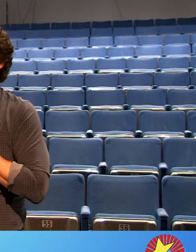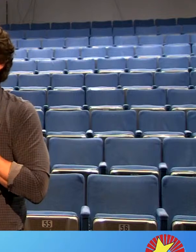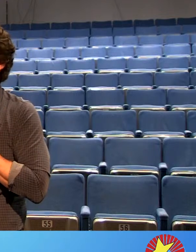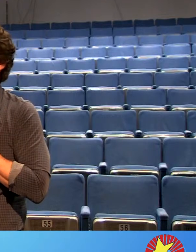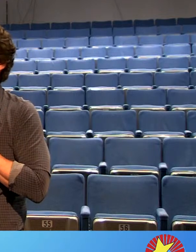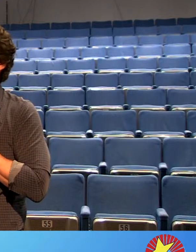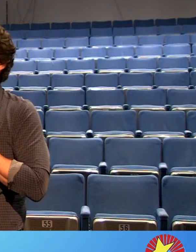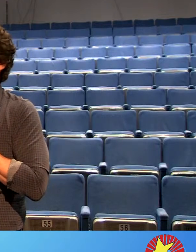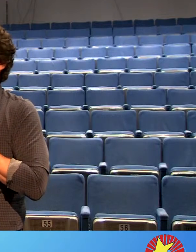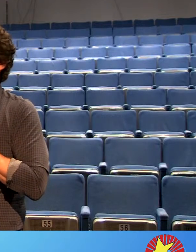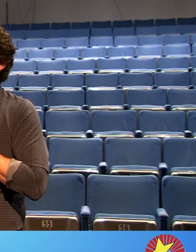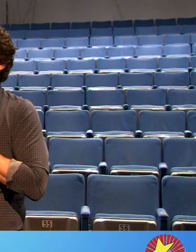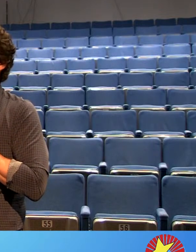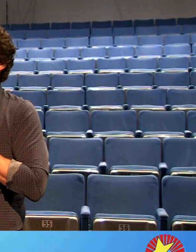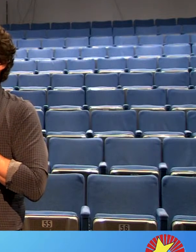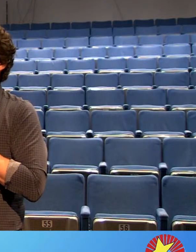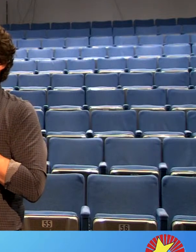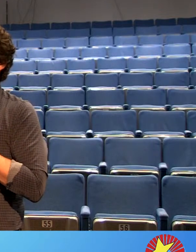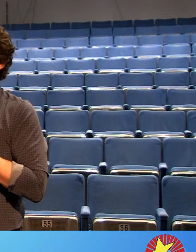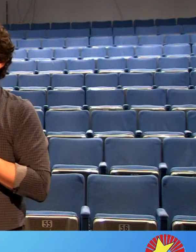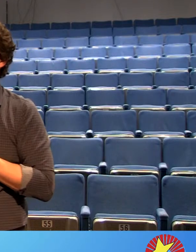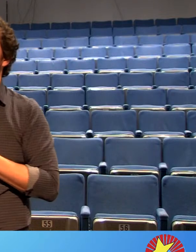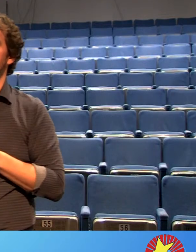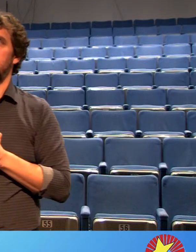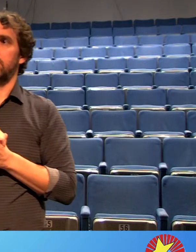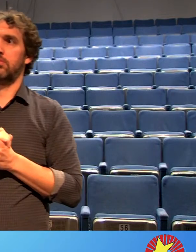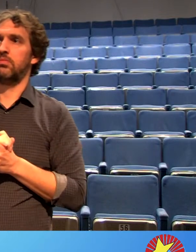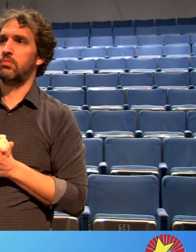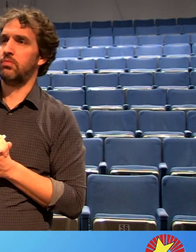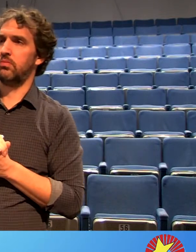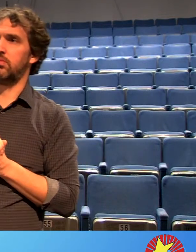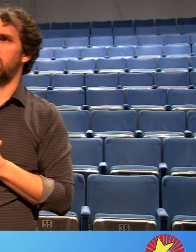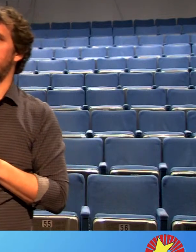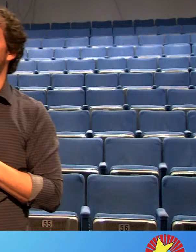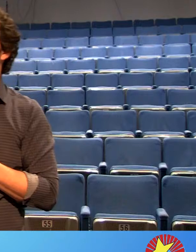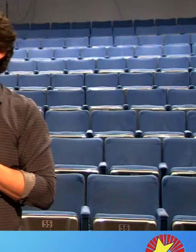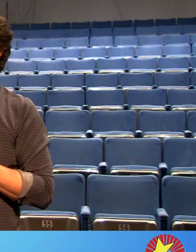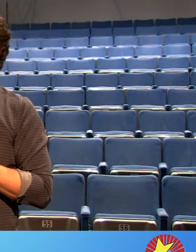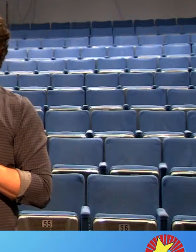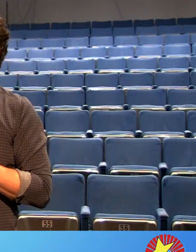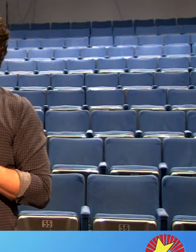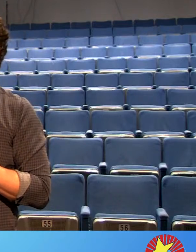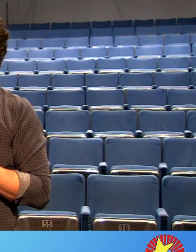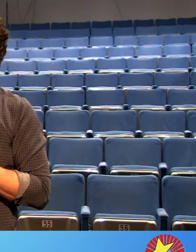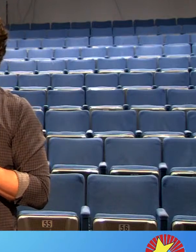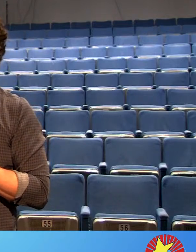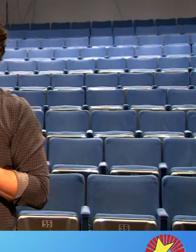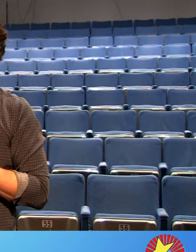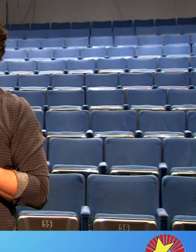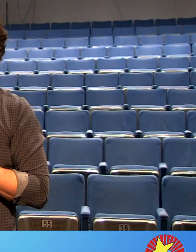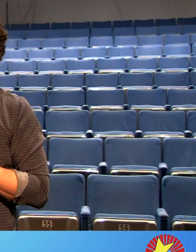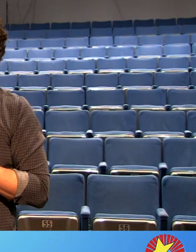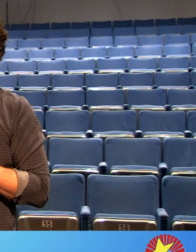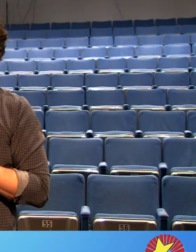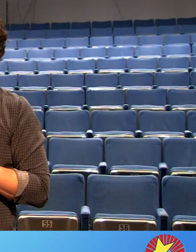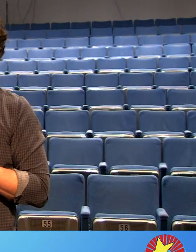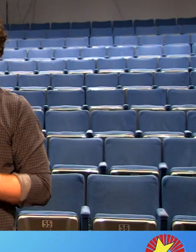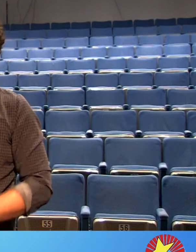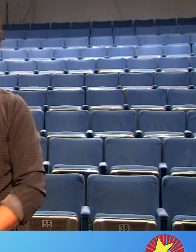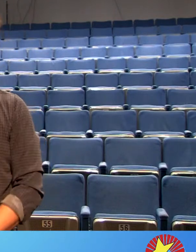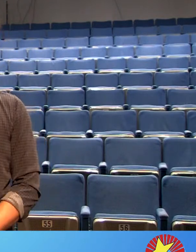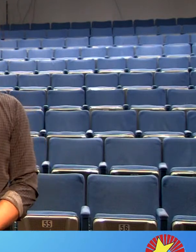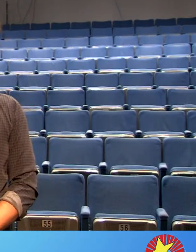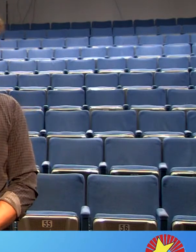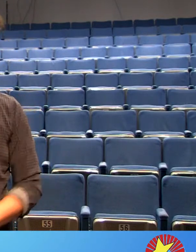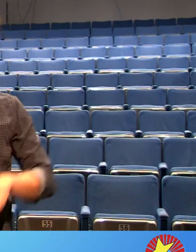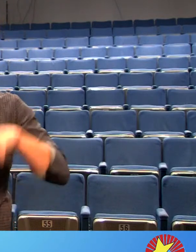This is Lynn. I can't hear either. Oh, okay. Okay, I was wondering. Okay, thank you. And this is